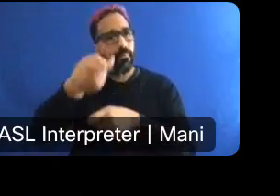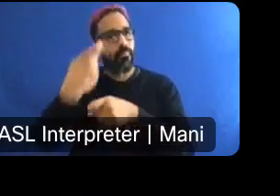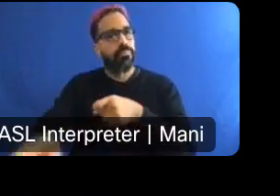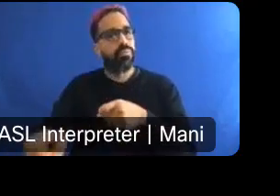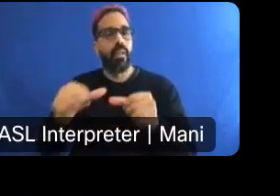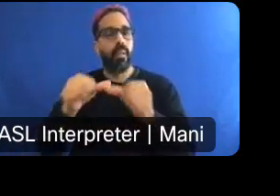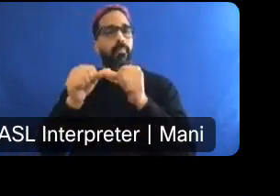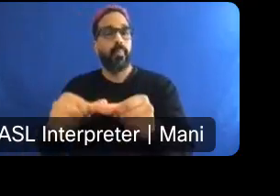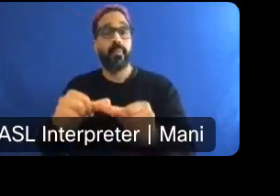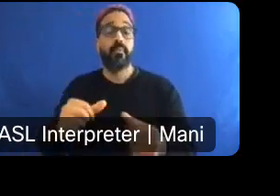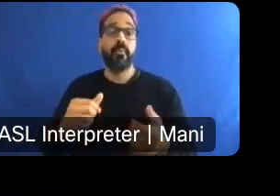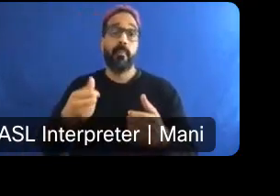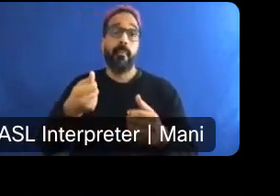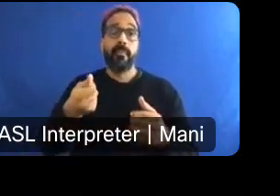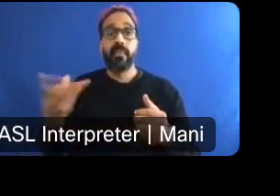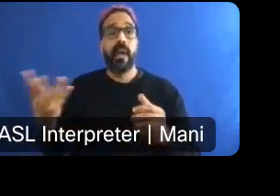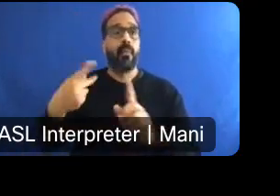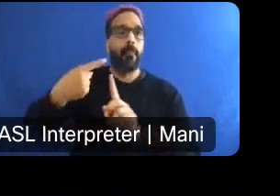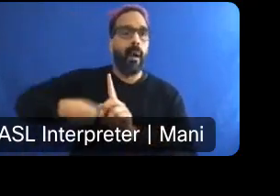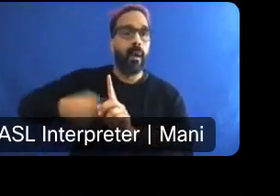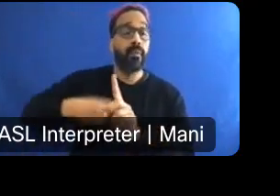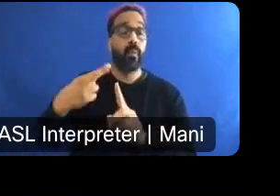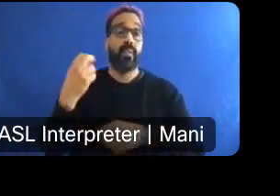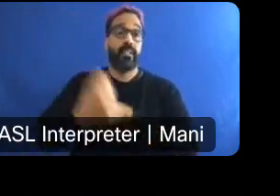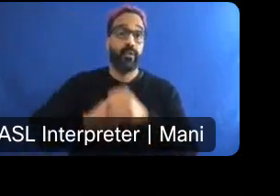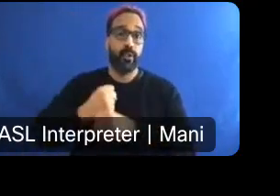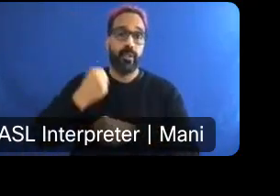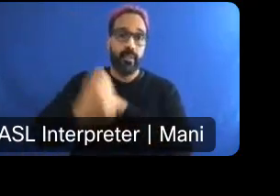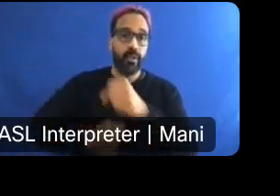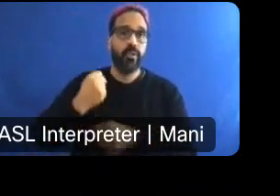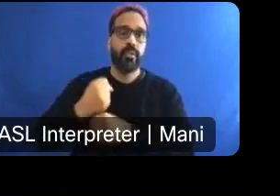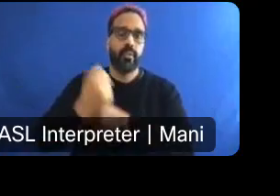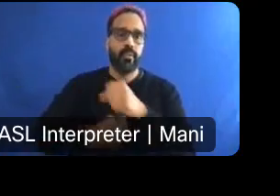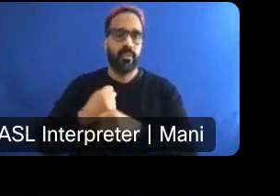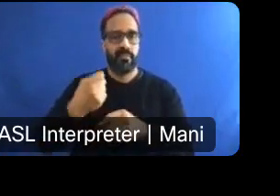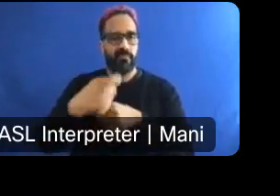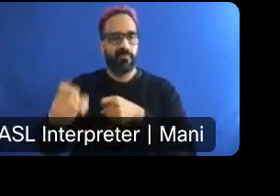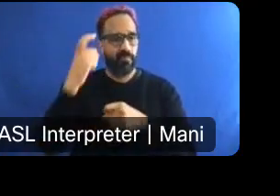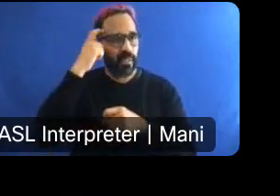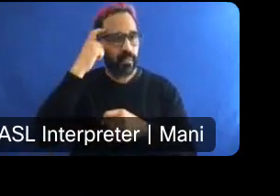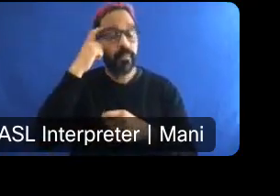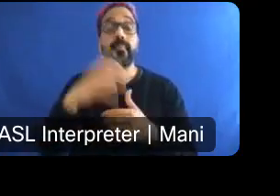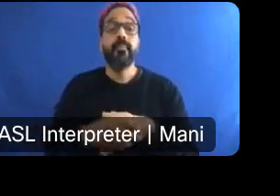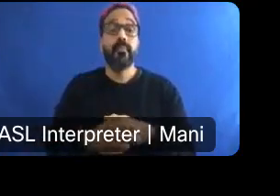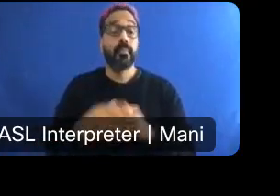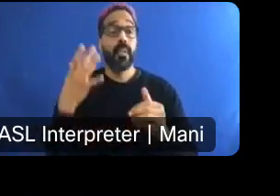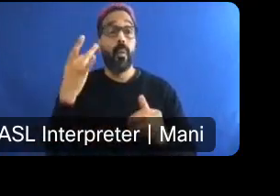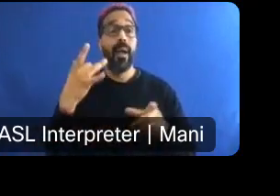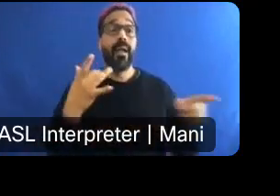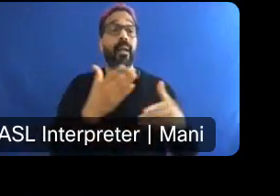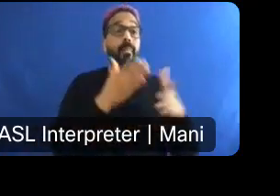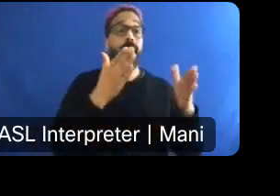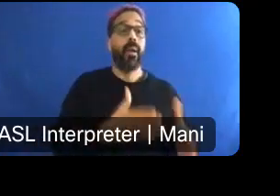place over months or even years. As mentioned before, this is because abusive partners are aware and